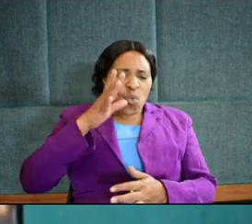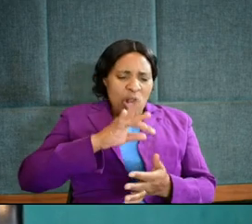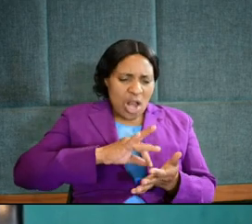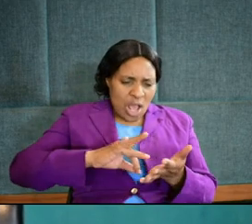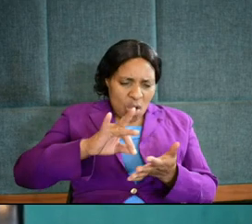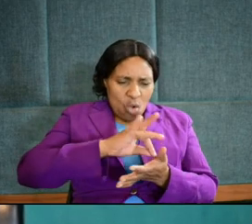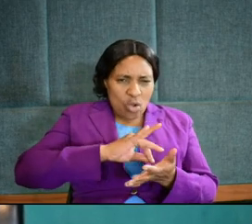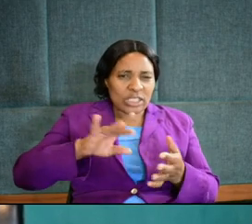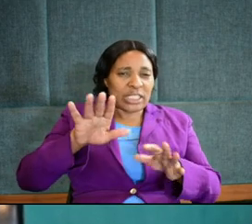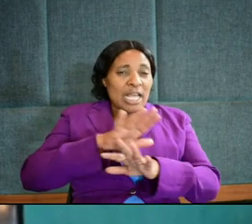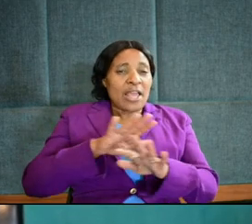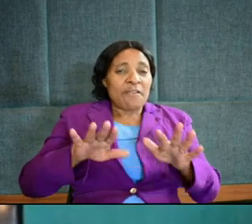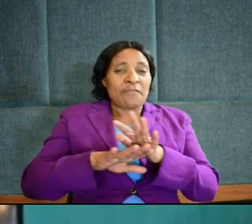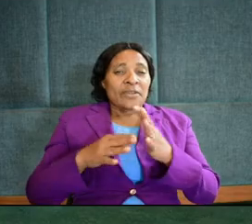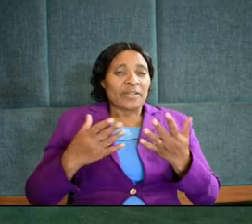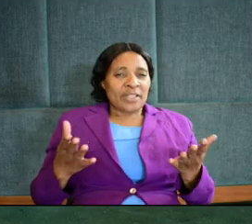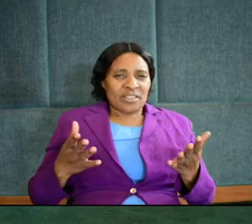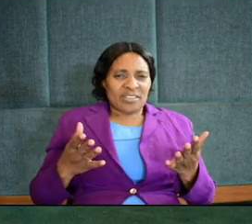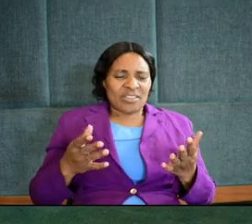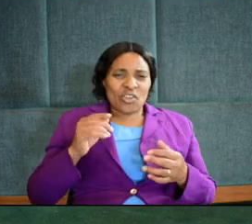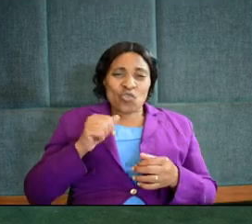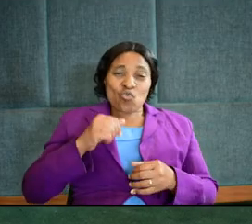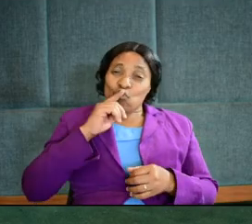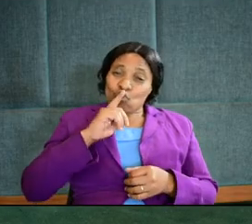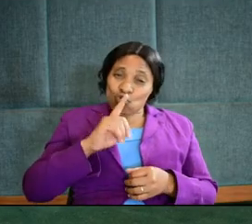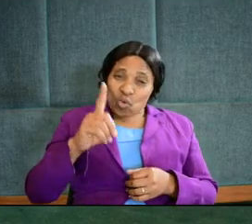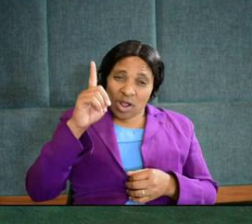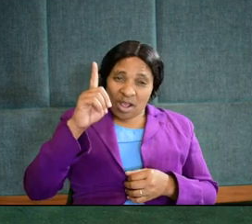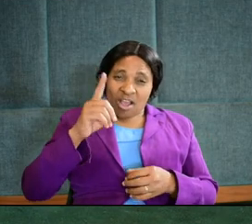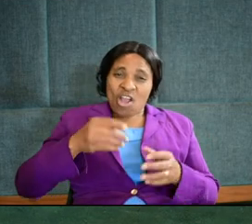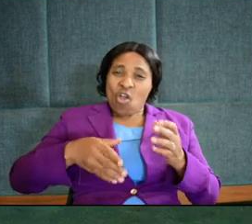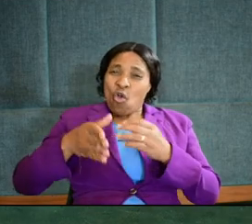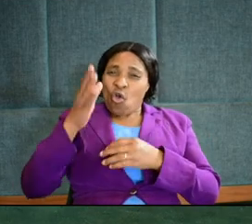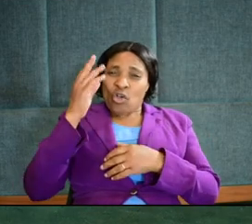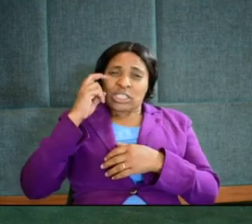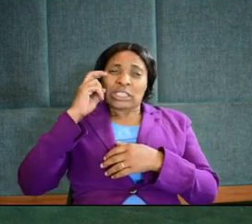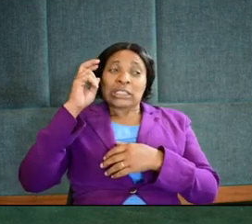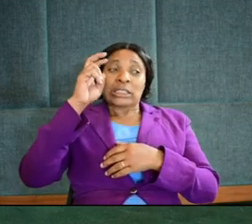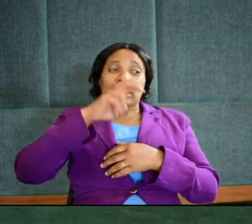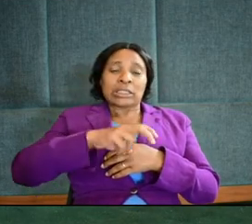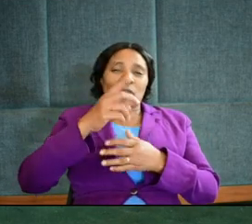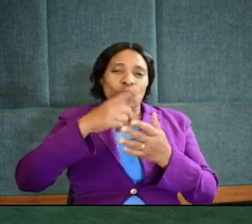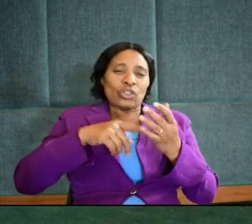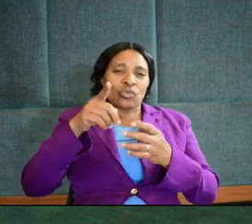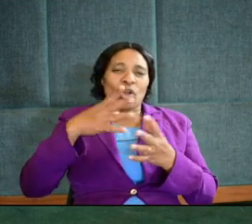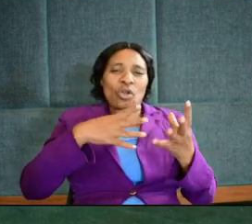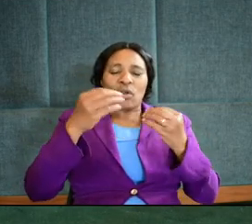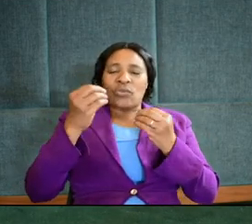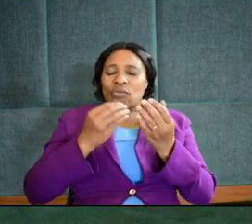everything. He records everything. Yeah. Do you feel reassured that God sees what you're going through?